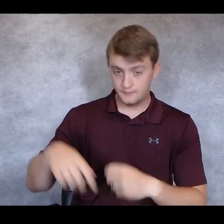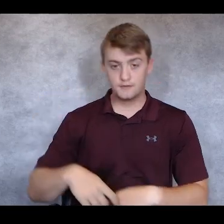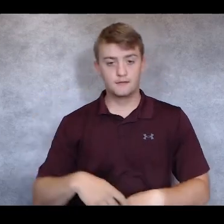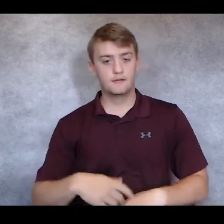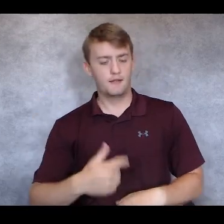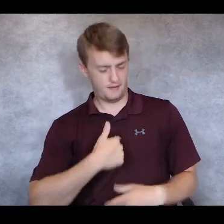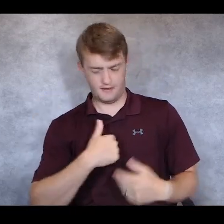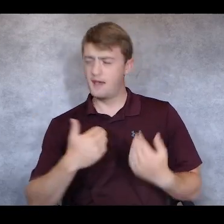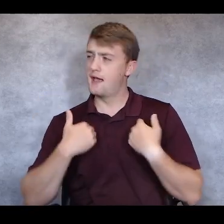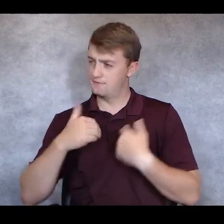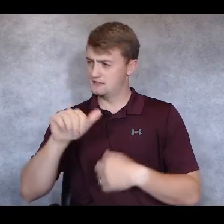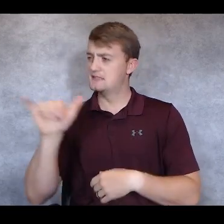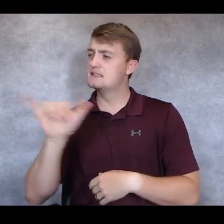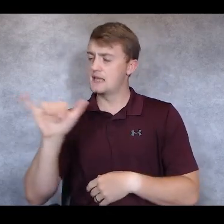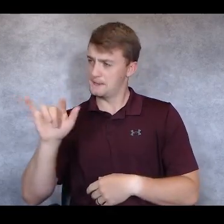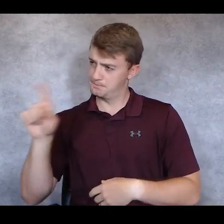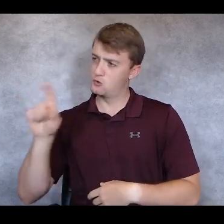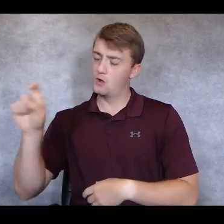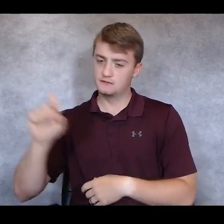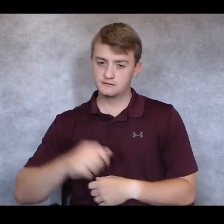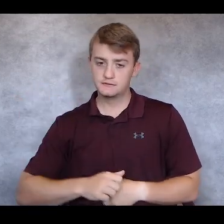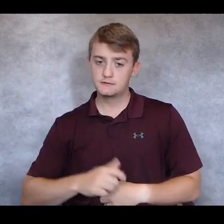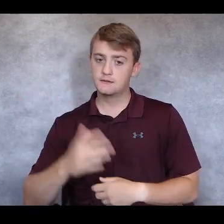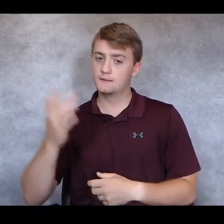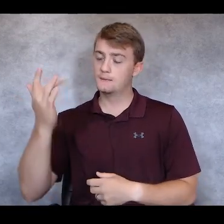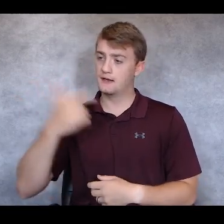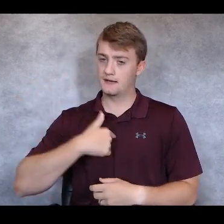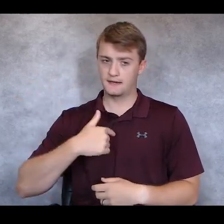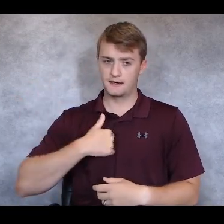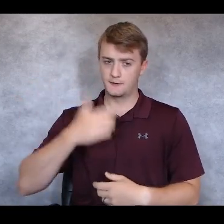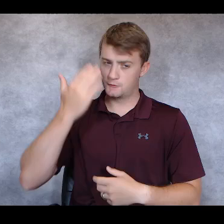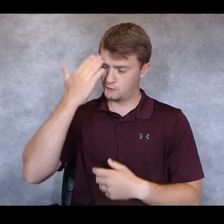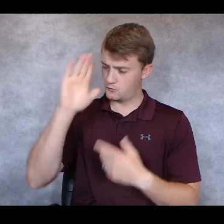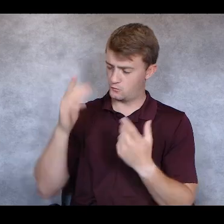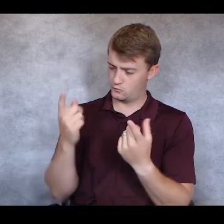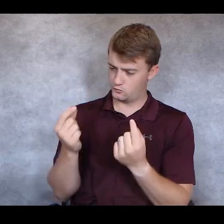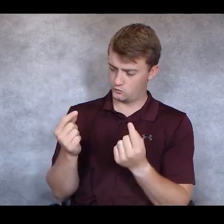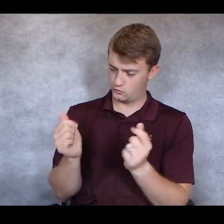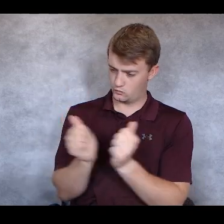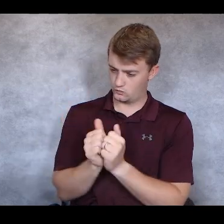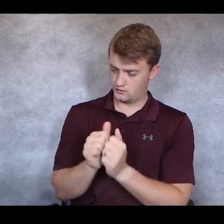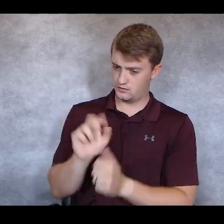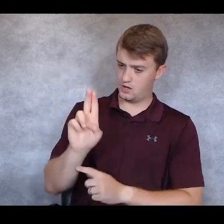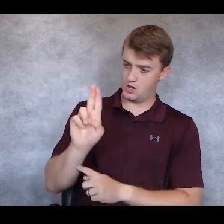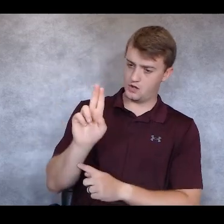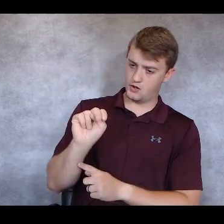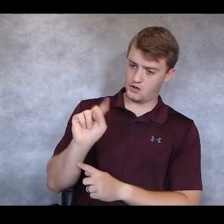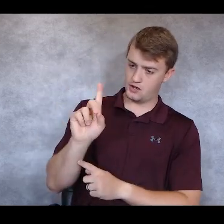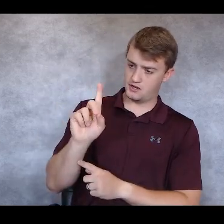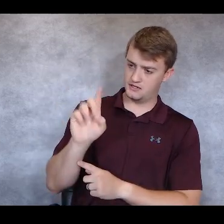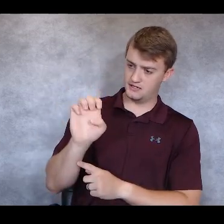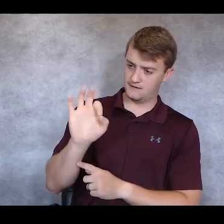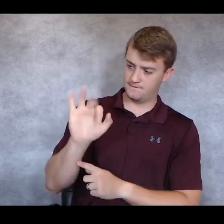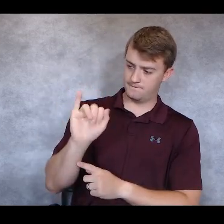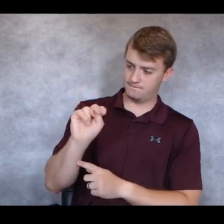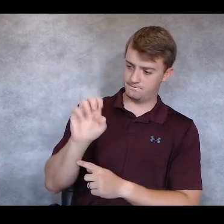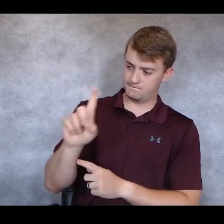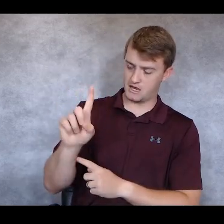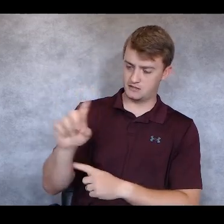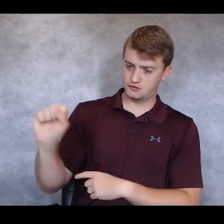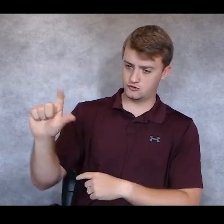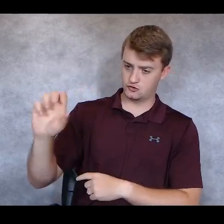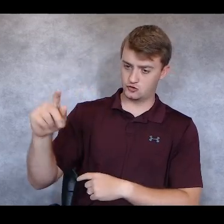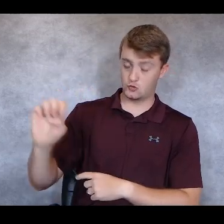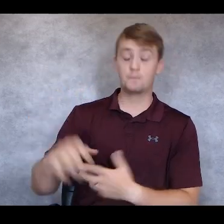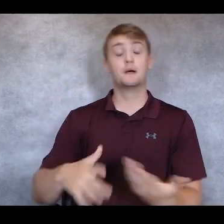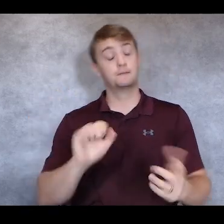I have that same question because I don't know what to do with an undefined slope.